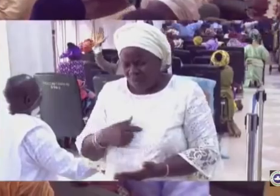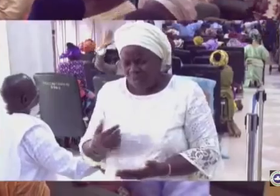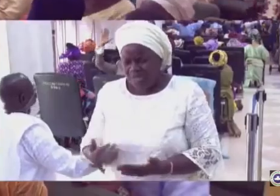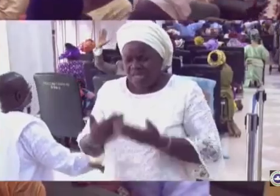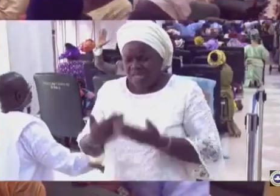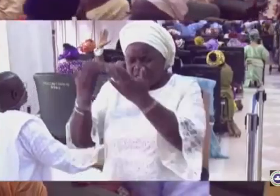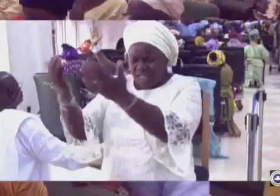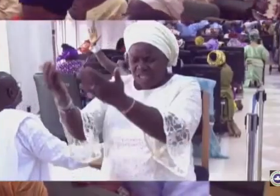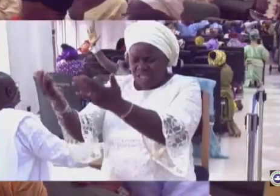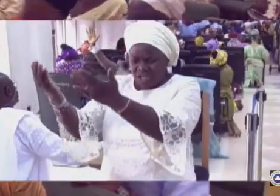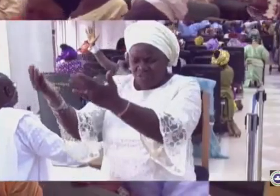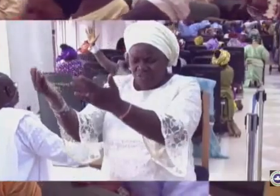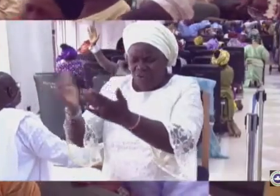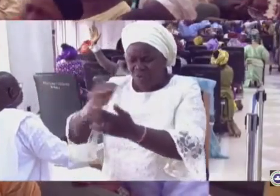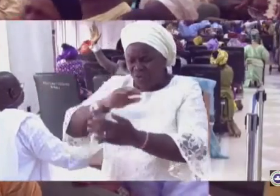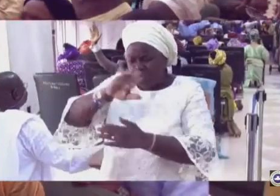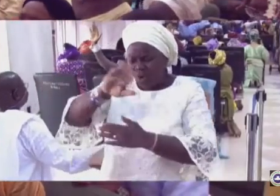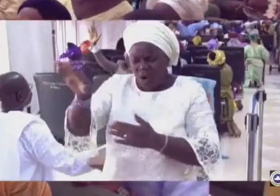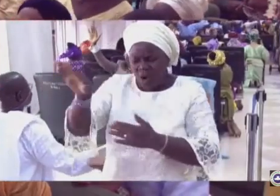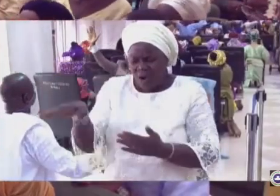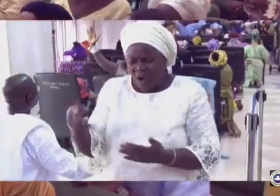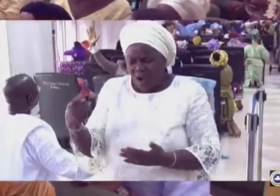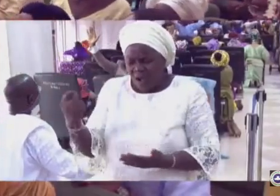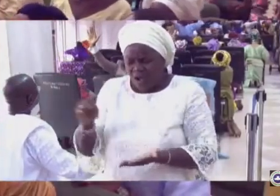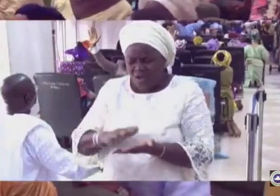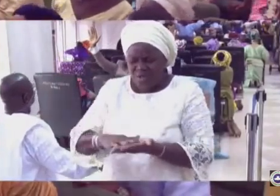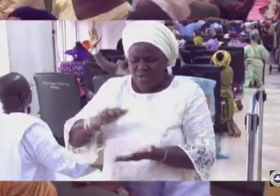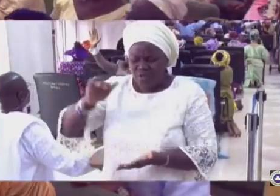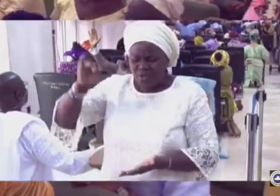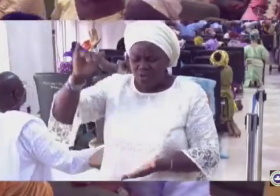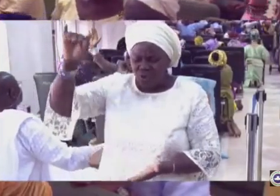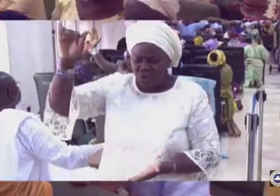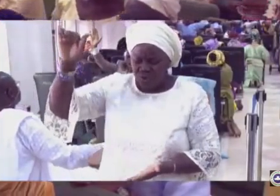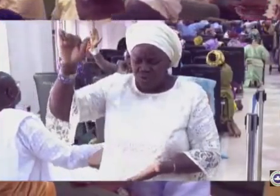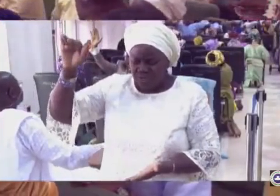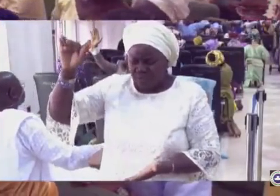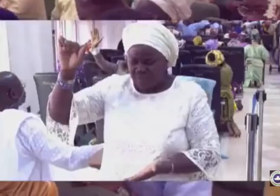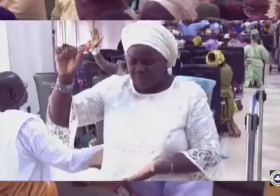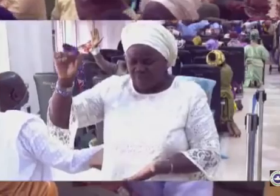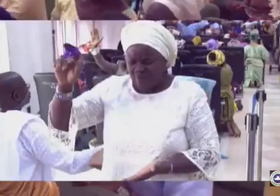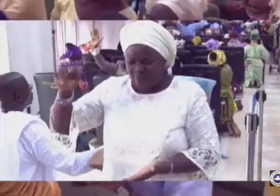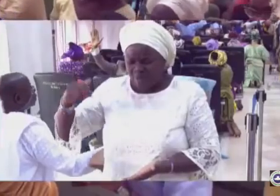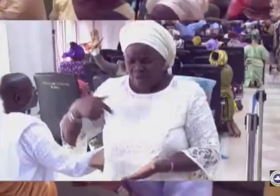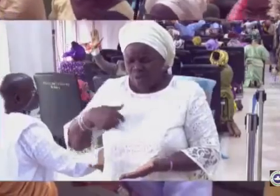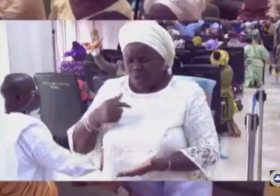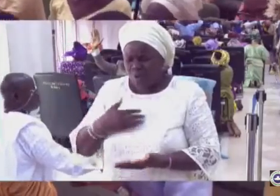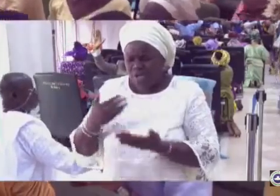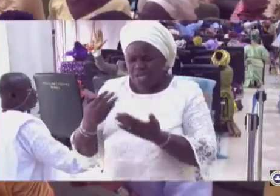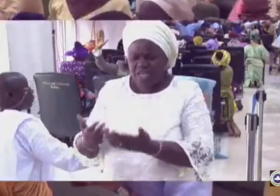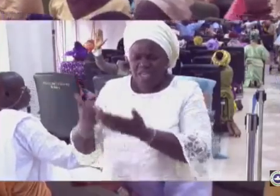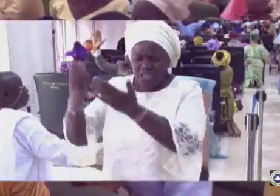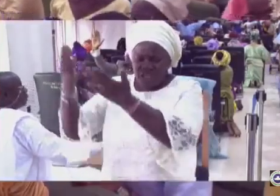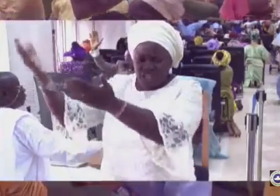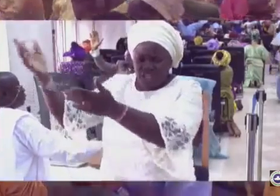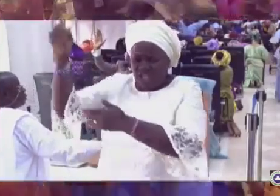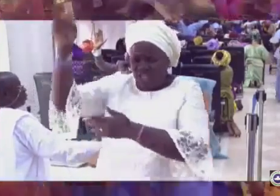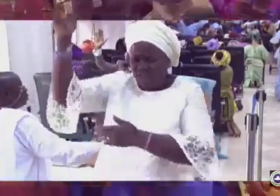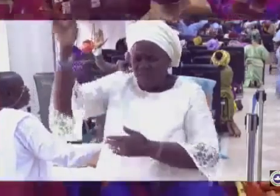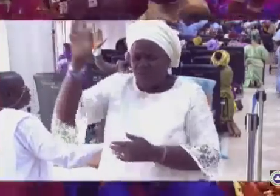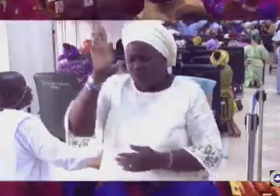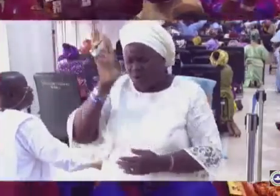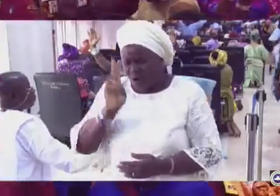you heart. We give you all the glory. We